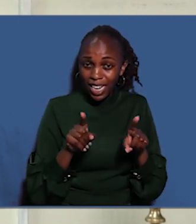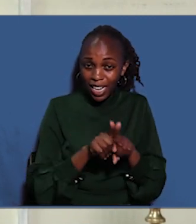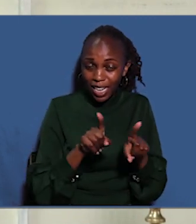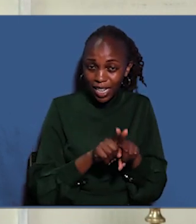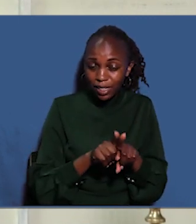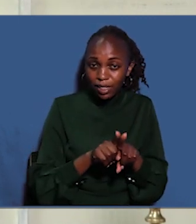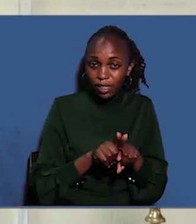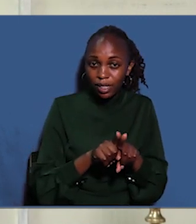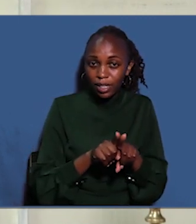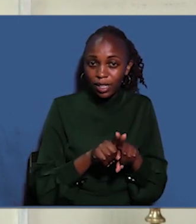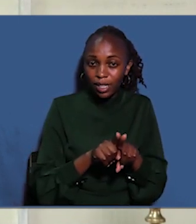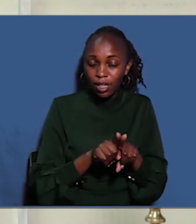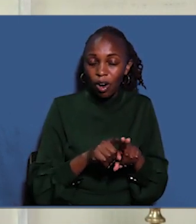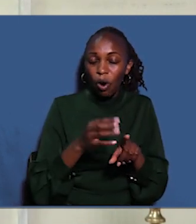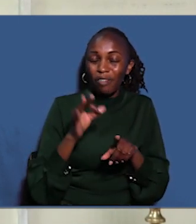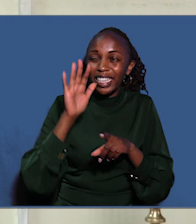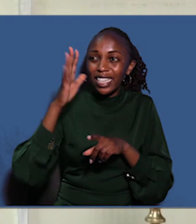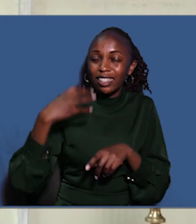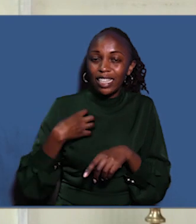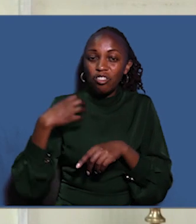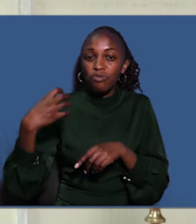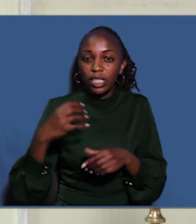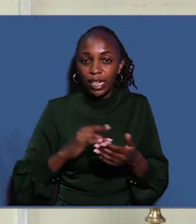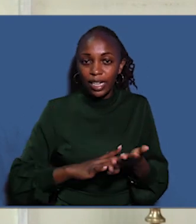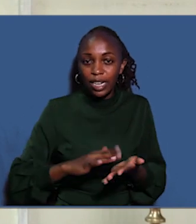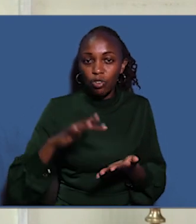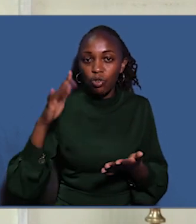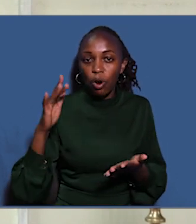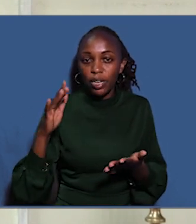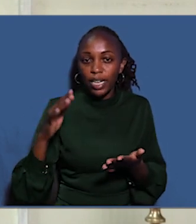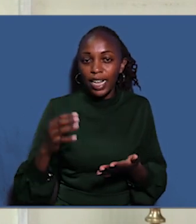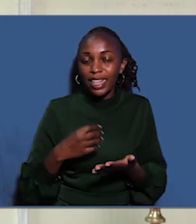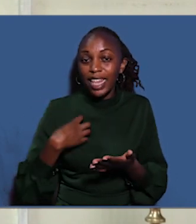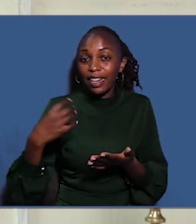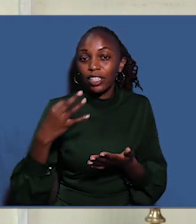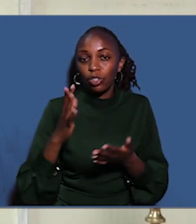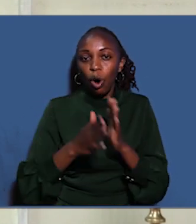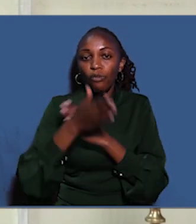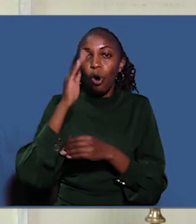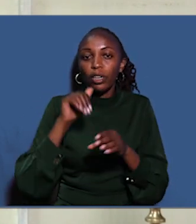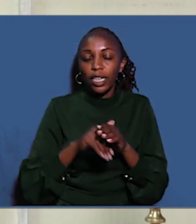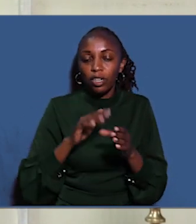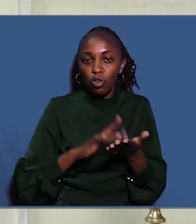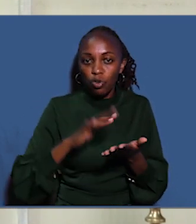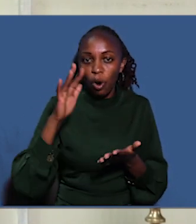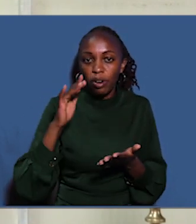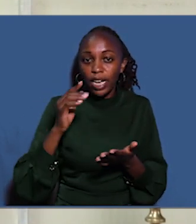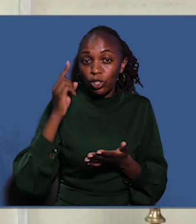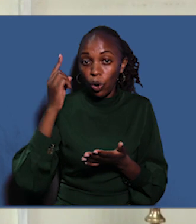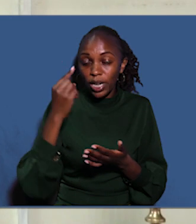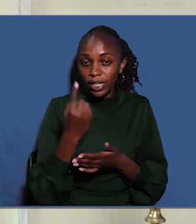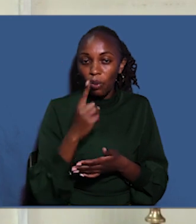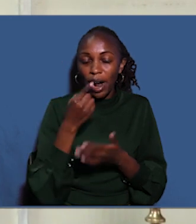according to his riches in glory, the riches of God in glory, that he is the one